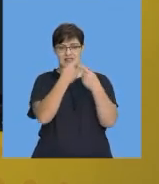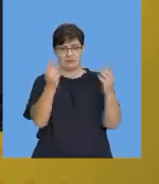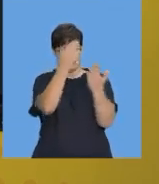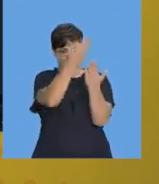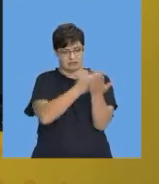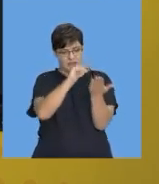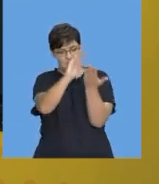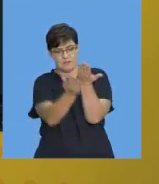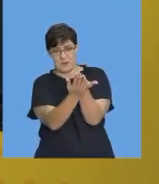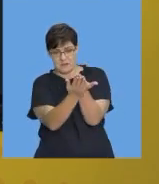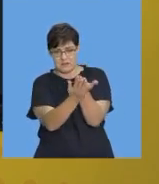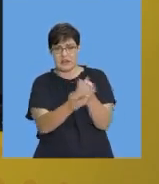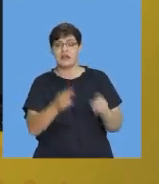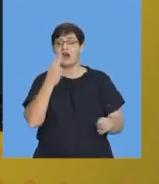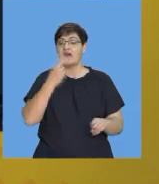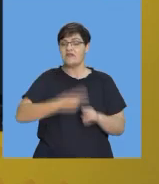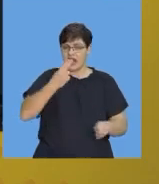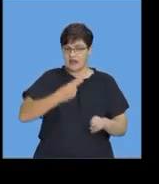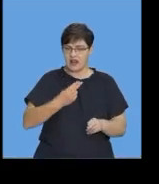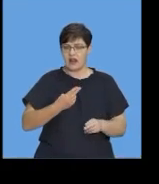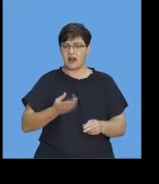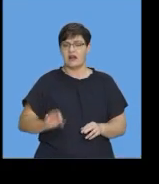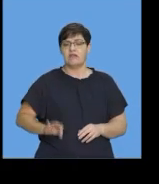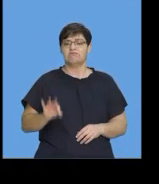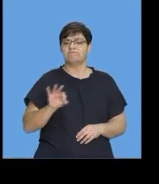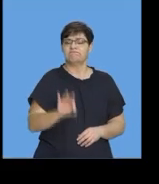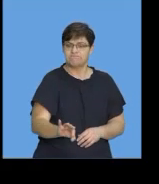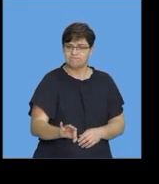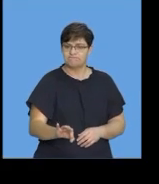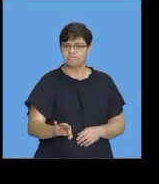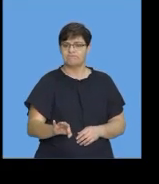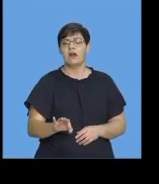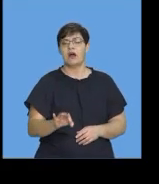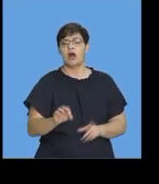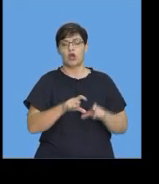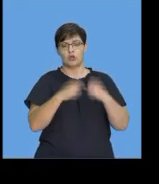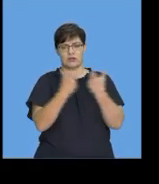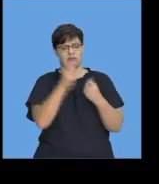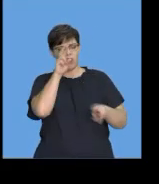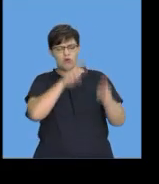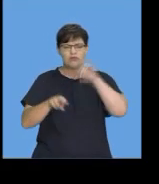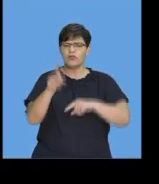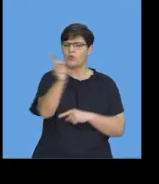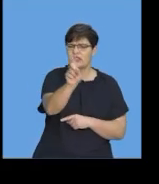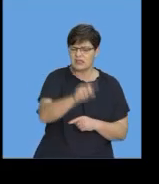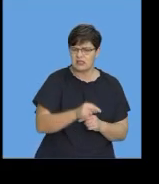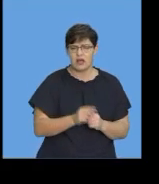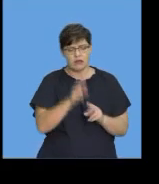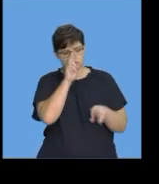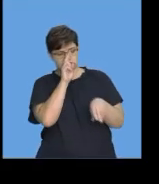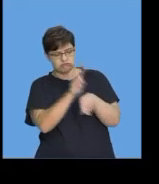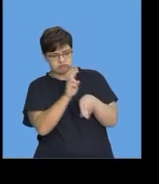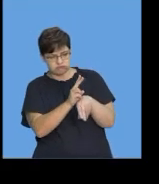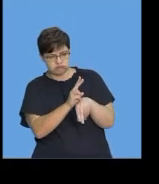the final one will be your remunerations committee. And obviously what will they review? They will review and monitor the fee policies